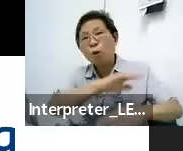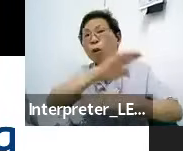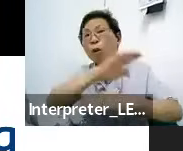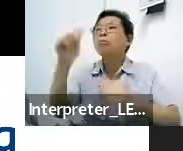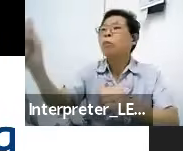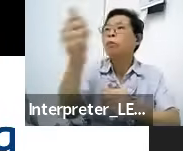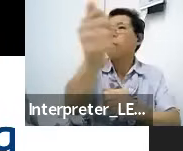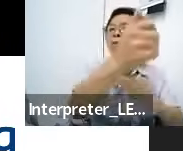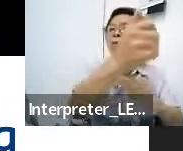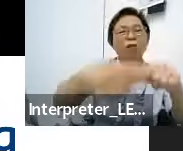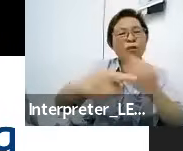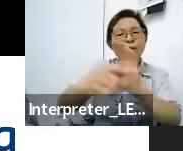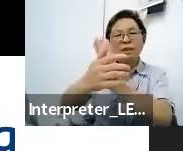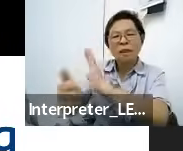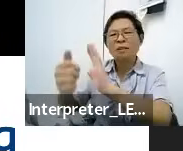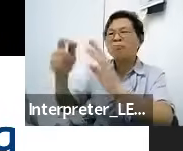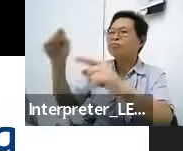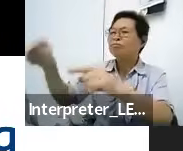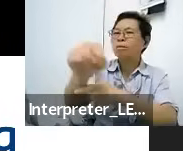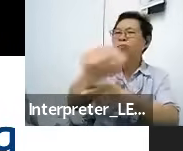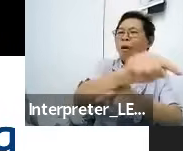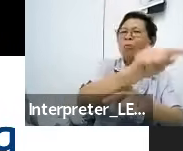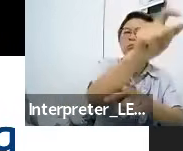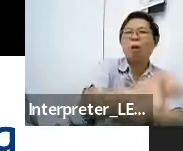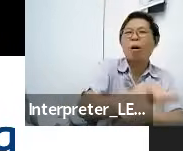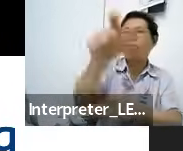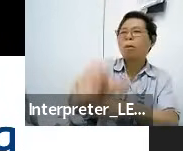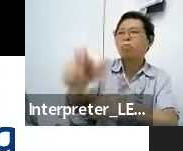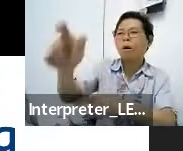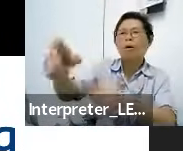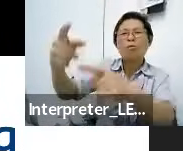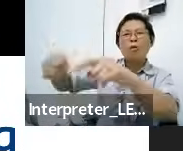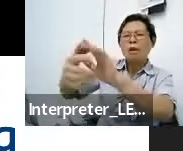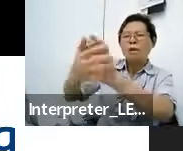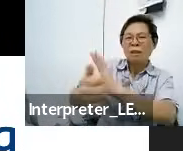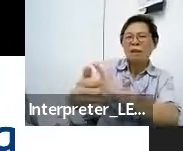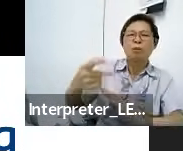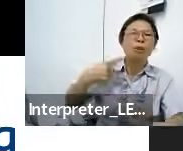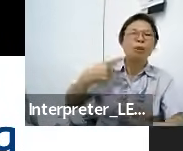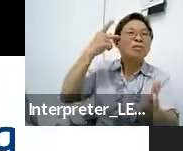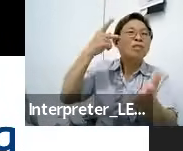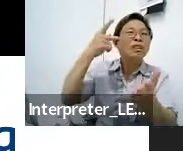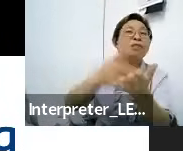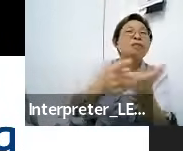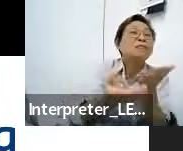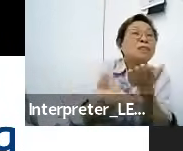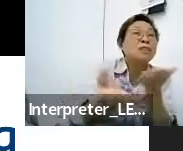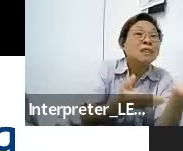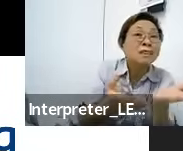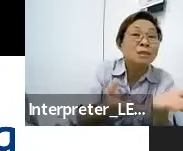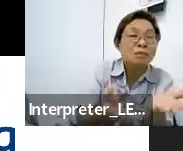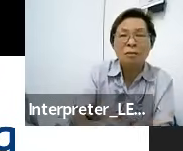of doing things. We need to identify specialized services to meet learner-specific needs. Promote and